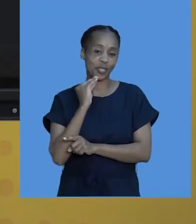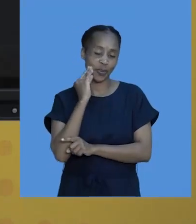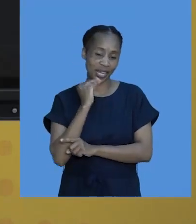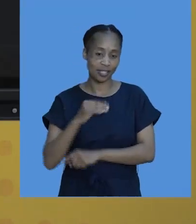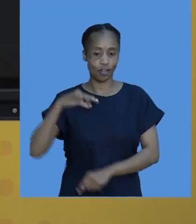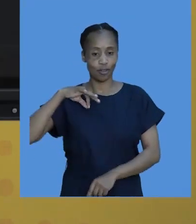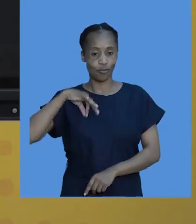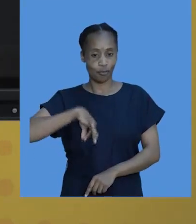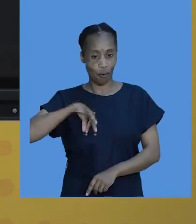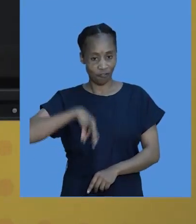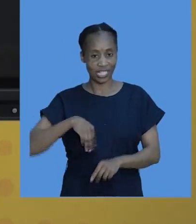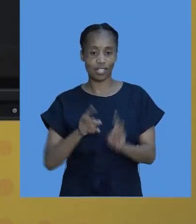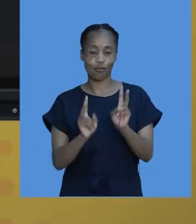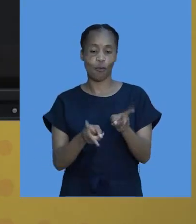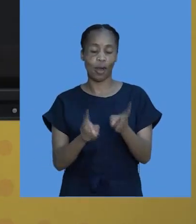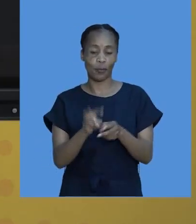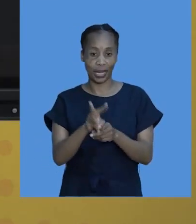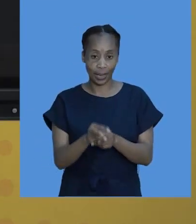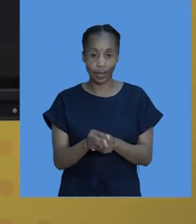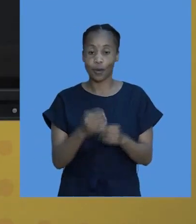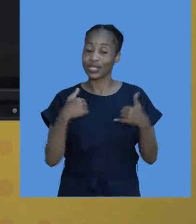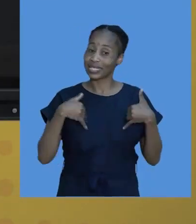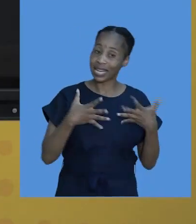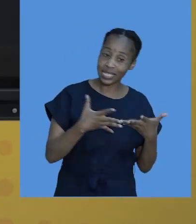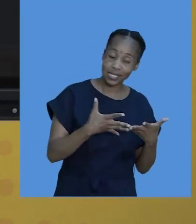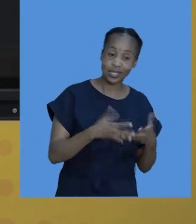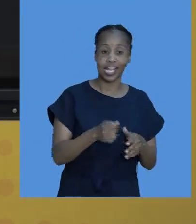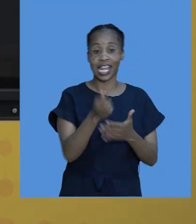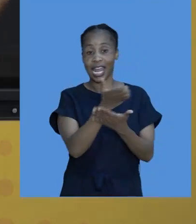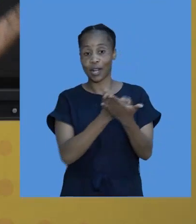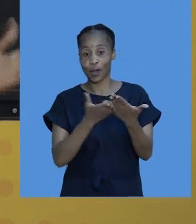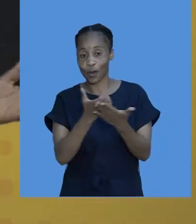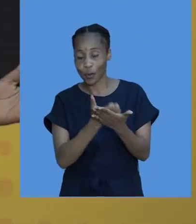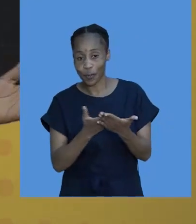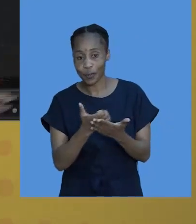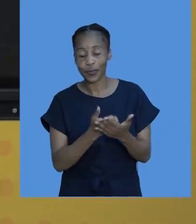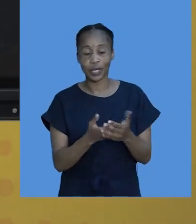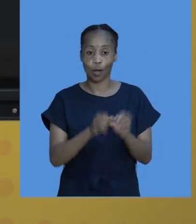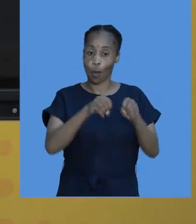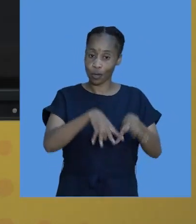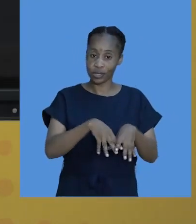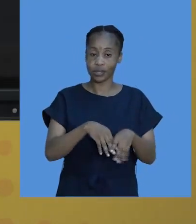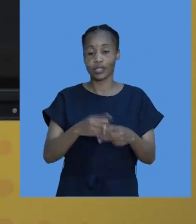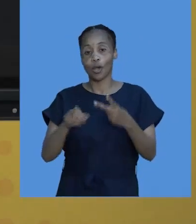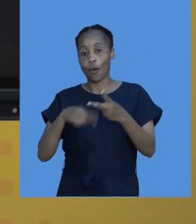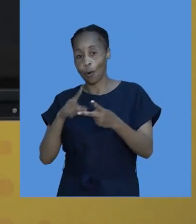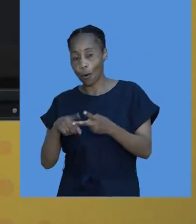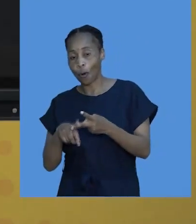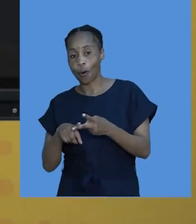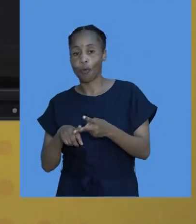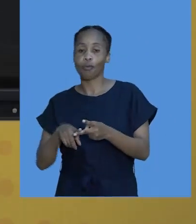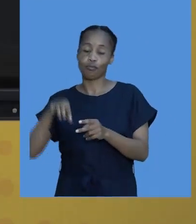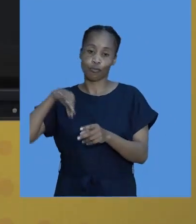always experience normal profit. Whether you start by experiencing economic loss or you start by